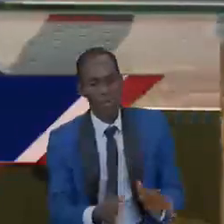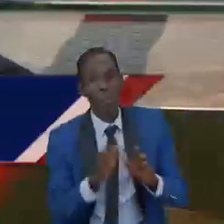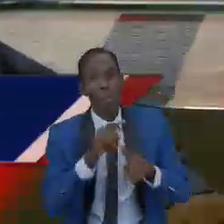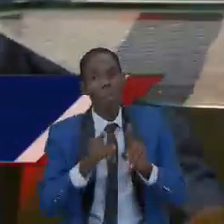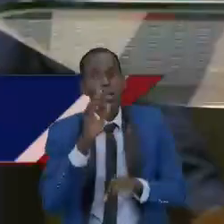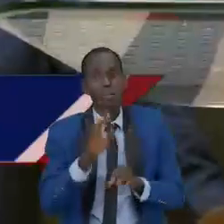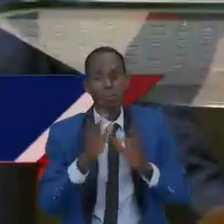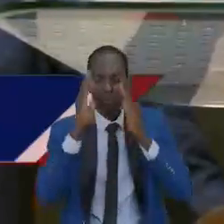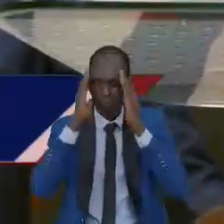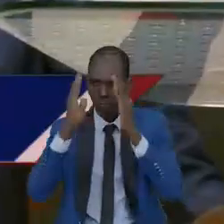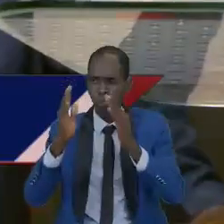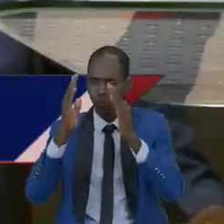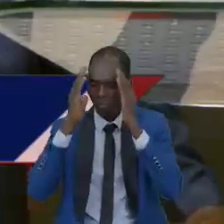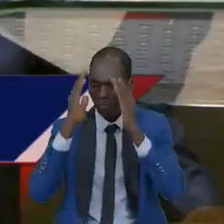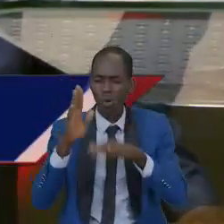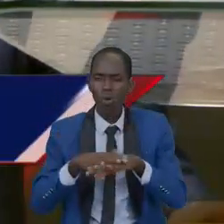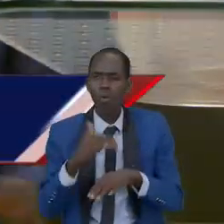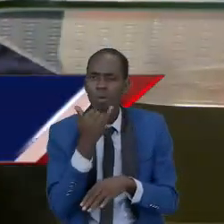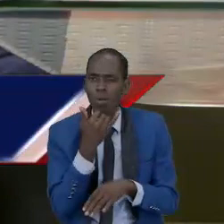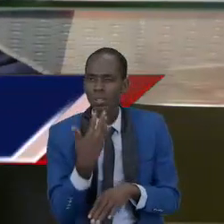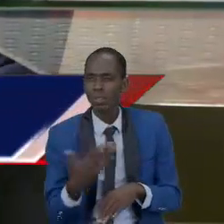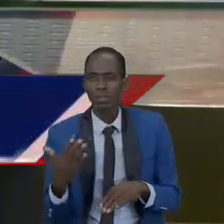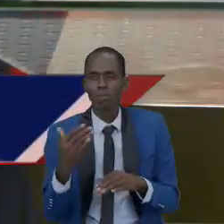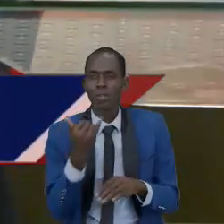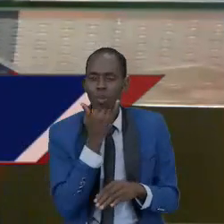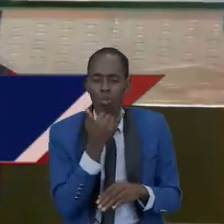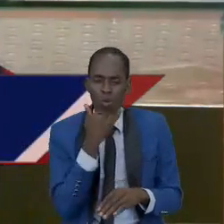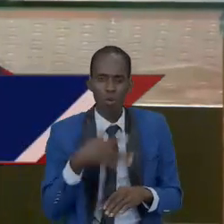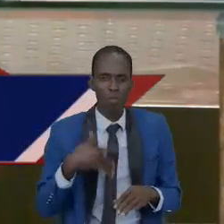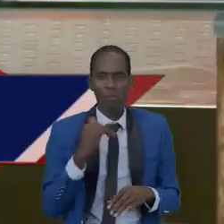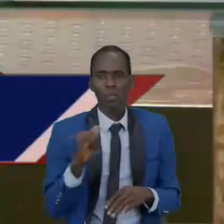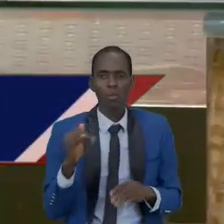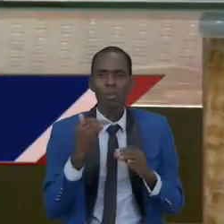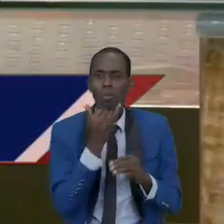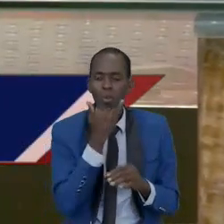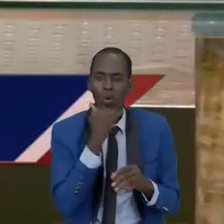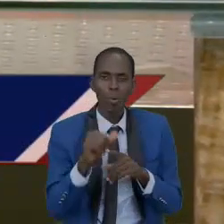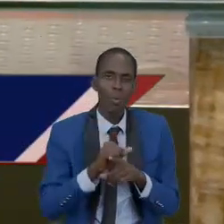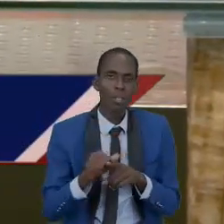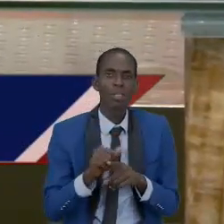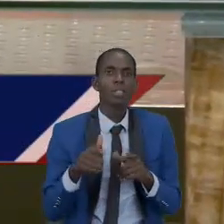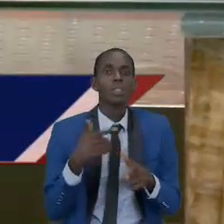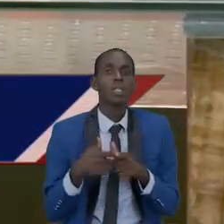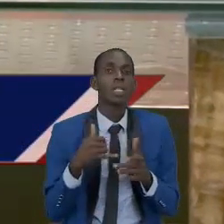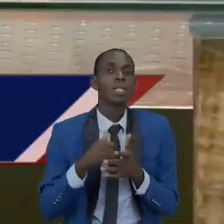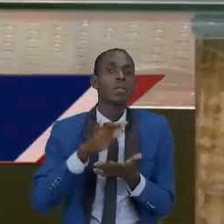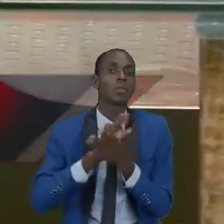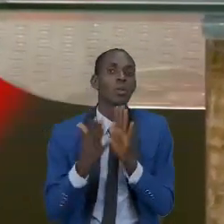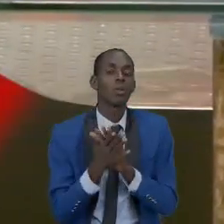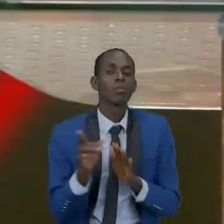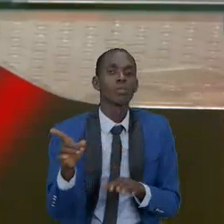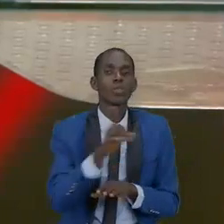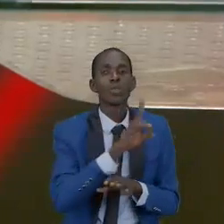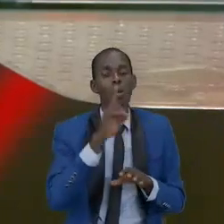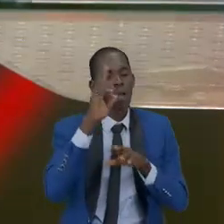thing, on the wrong feeling, on the wrong emotion, on the wrong act, and you act like that every time, it becomes your personality.